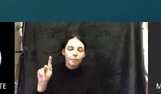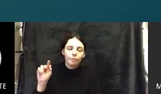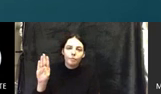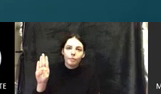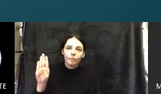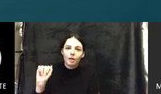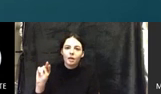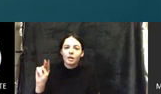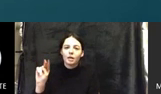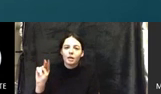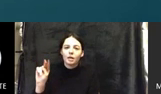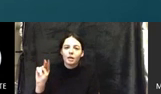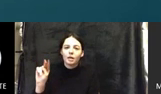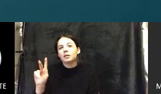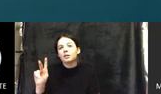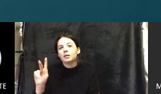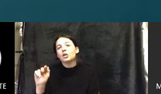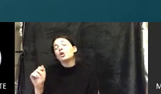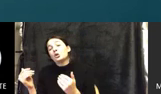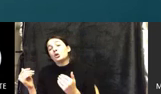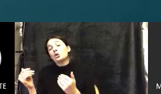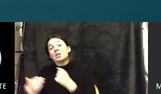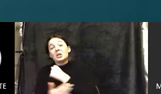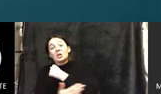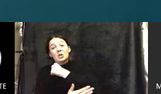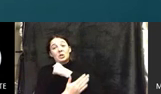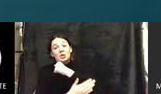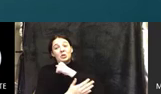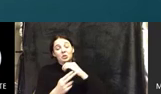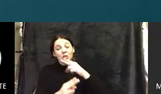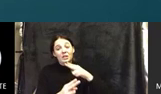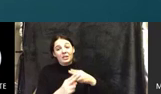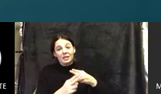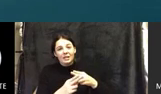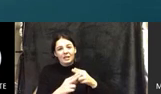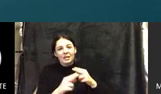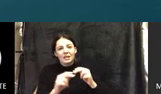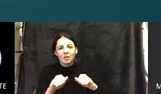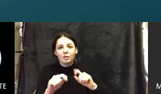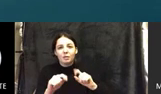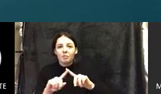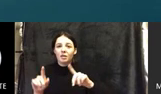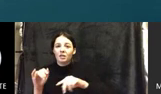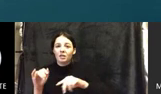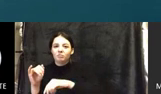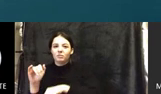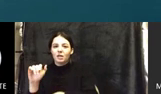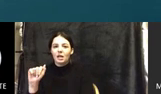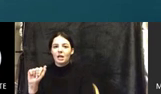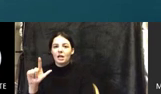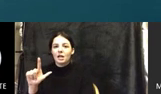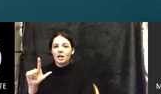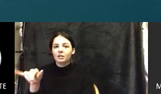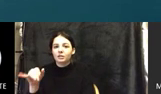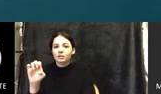there. When I was at Al Jazeera, I had to call it West Bank